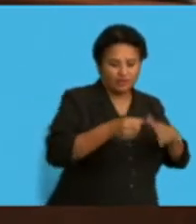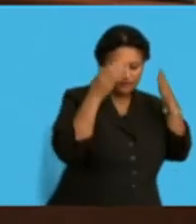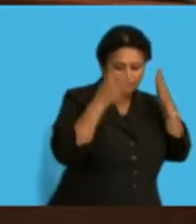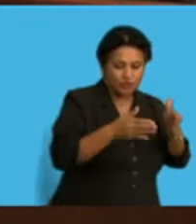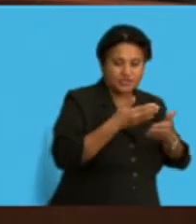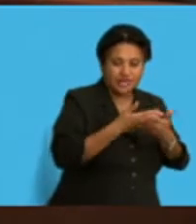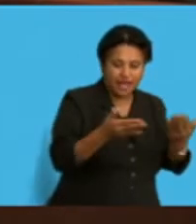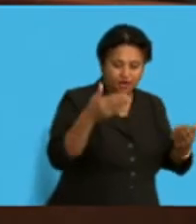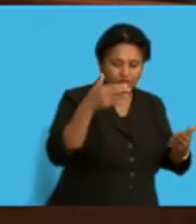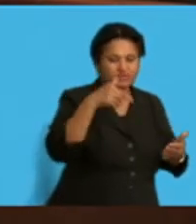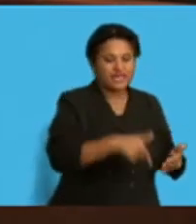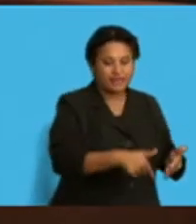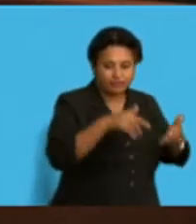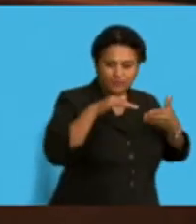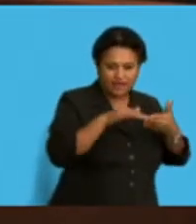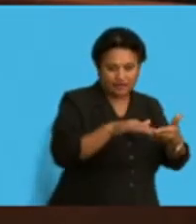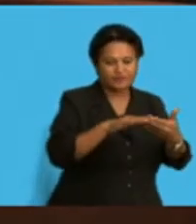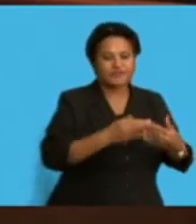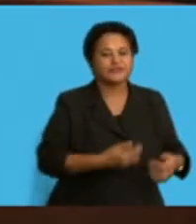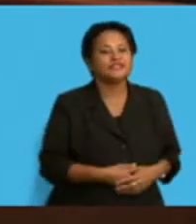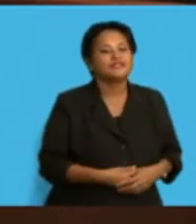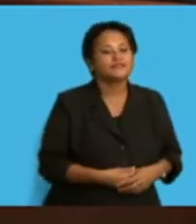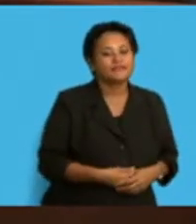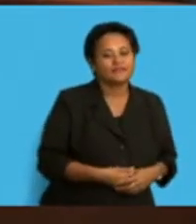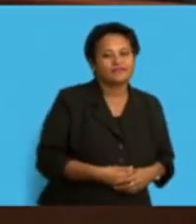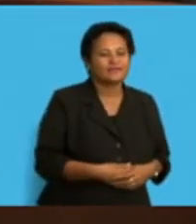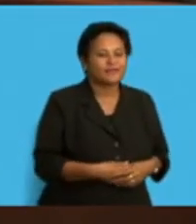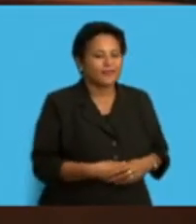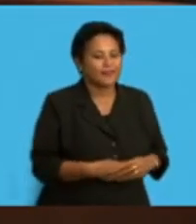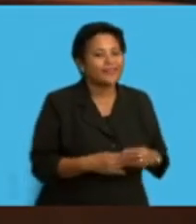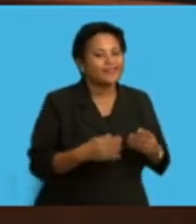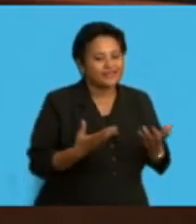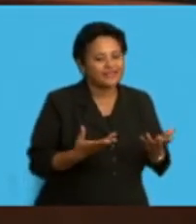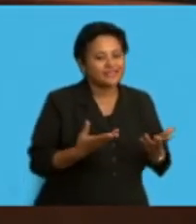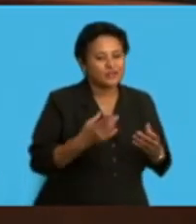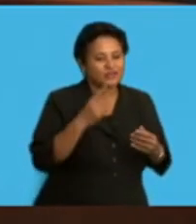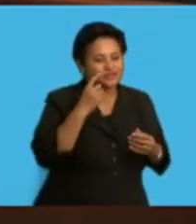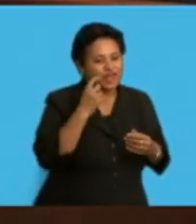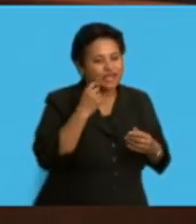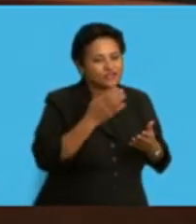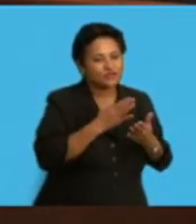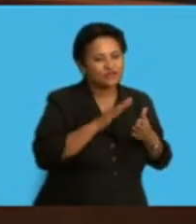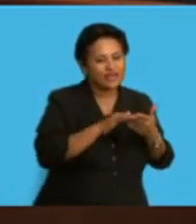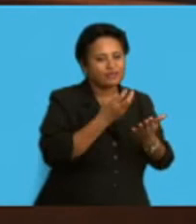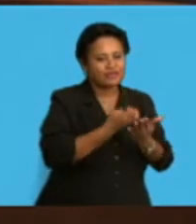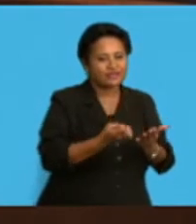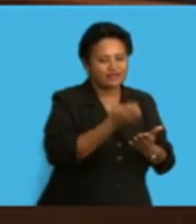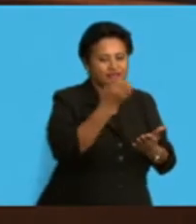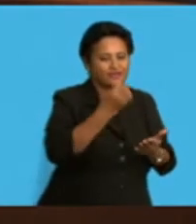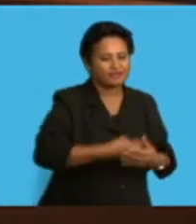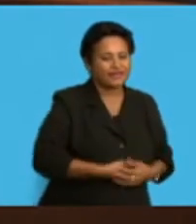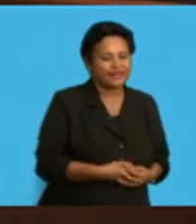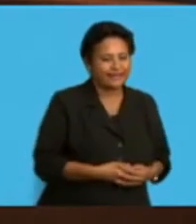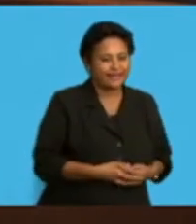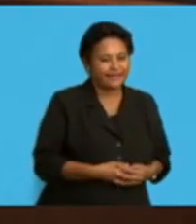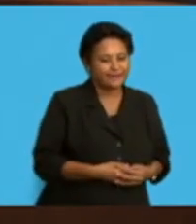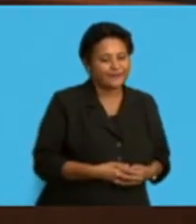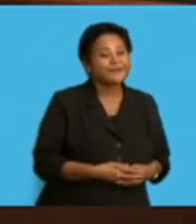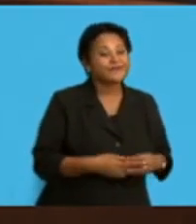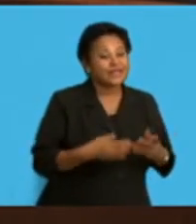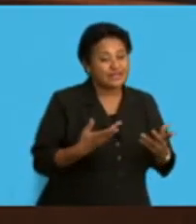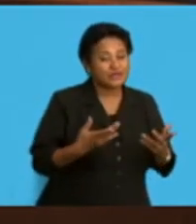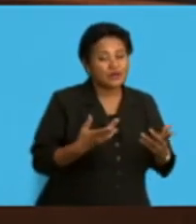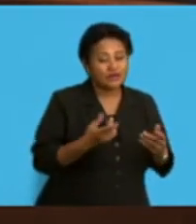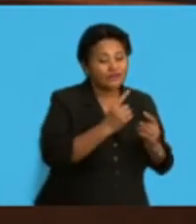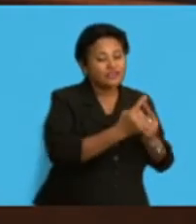VAT on all these consumables and also on other day-to-day commodities that people need. This has made them affordable and reachable, and that has expanded